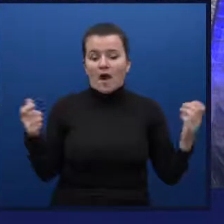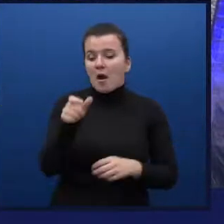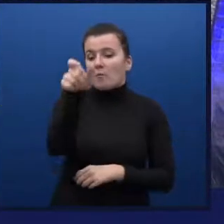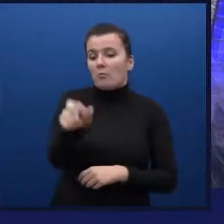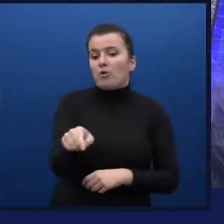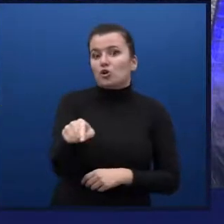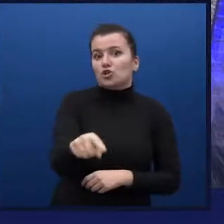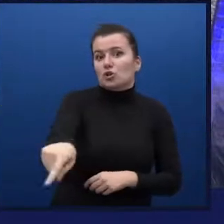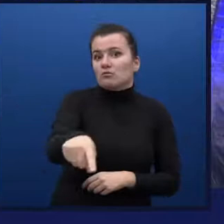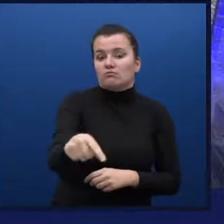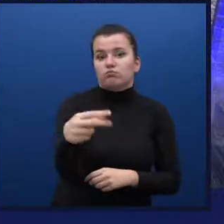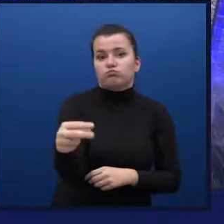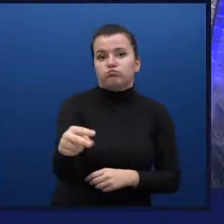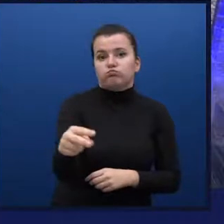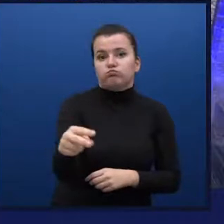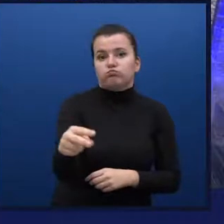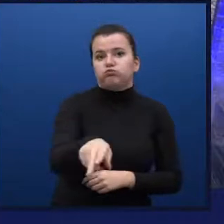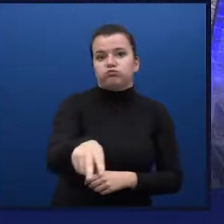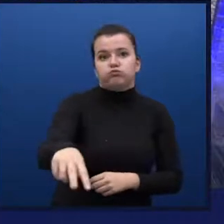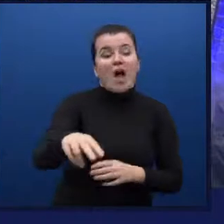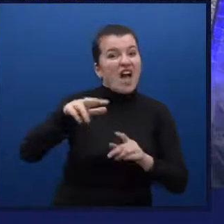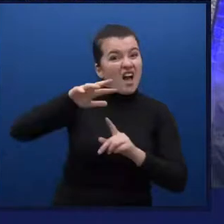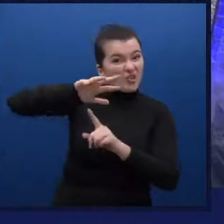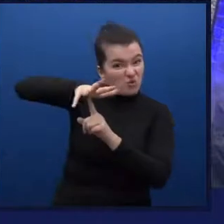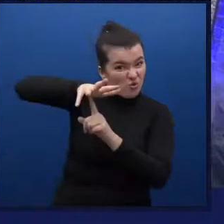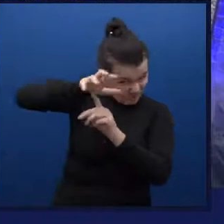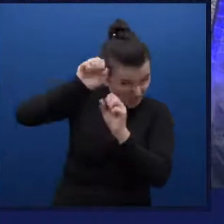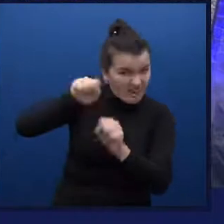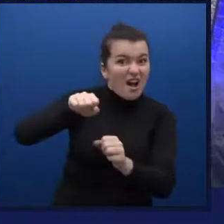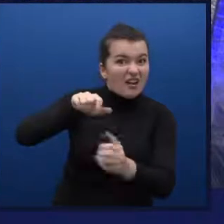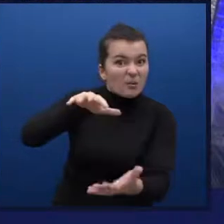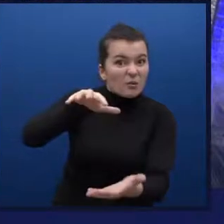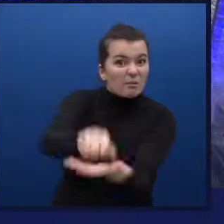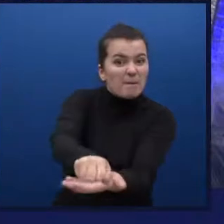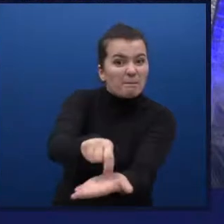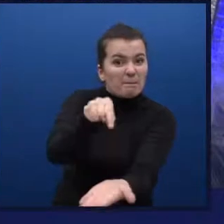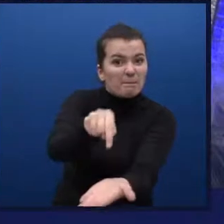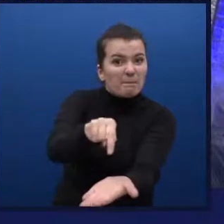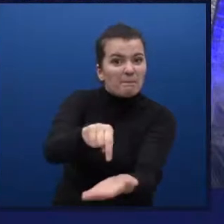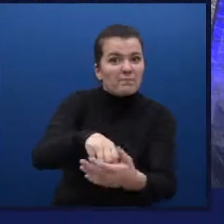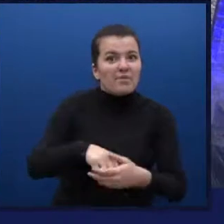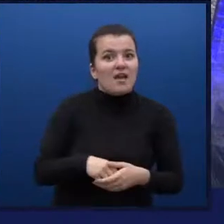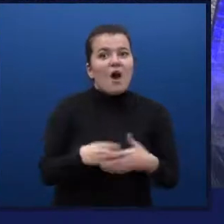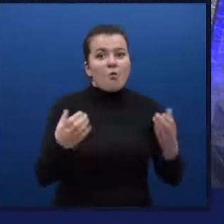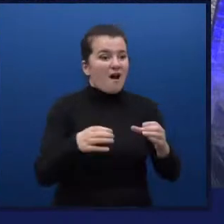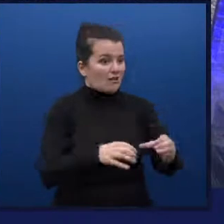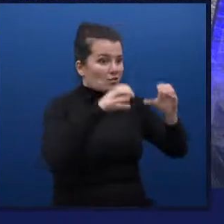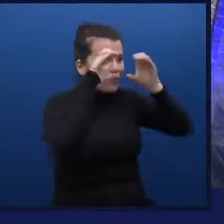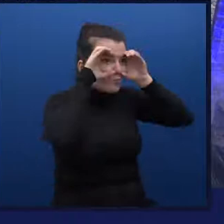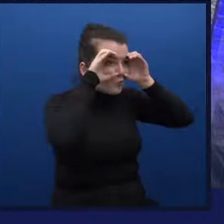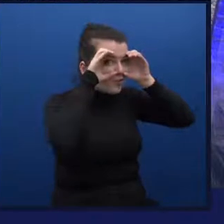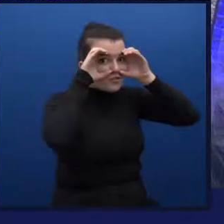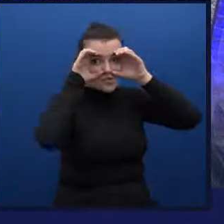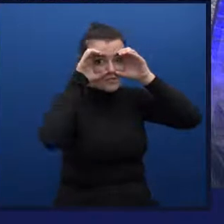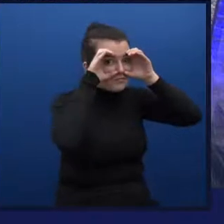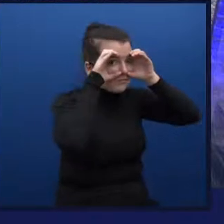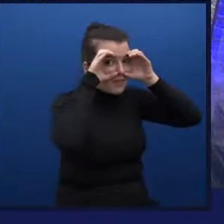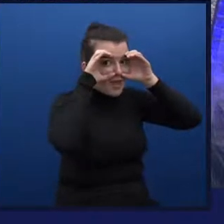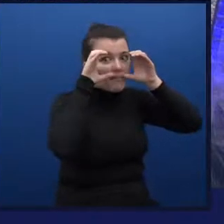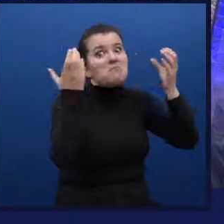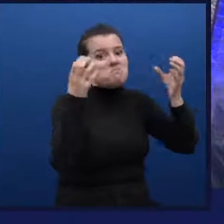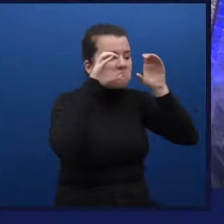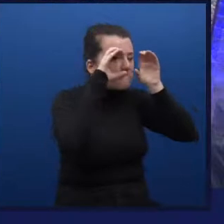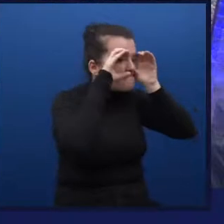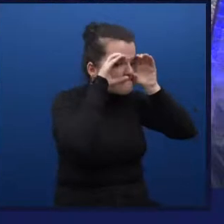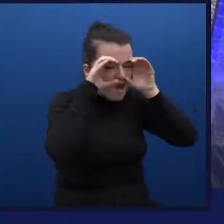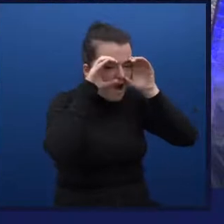for a machine learning model like the one that's used by custom computer vision to recognize sort